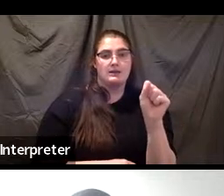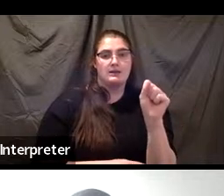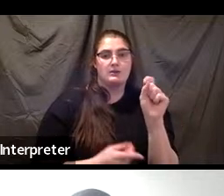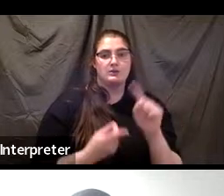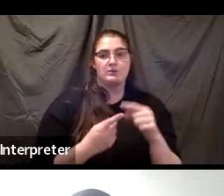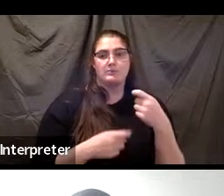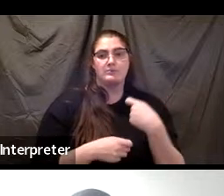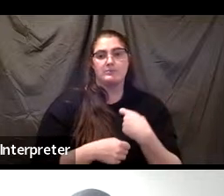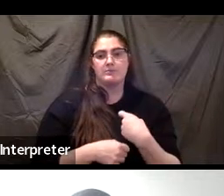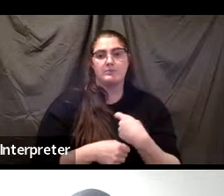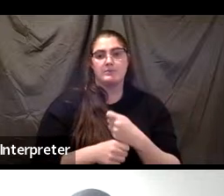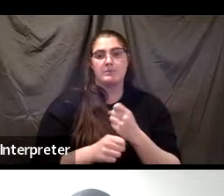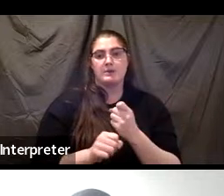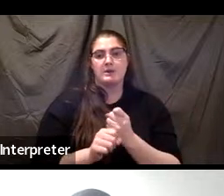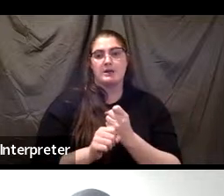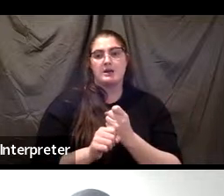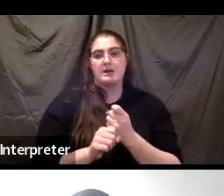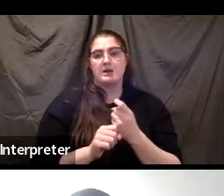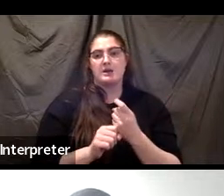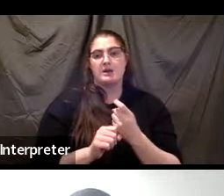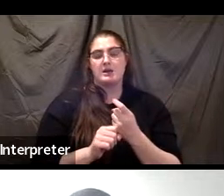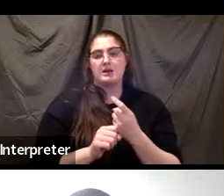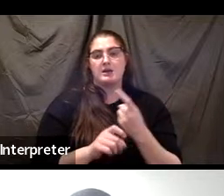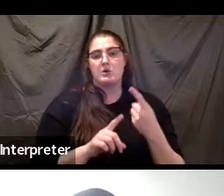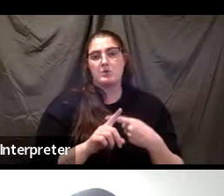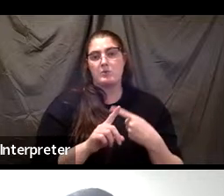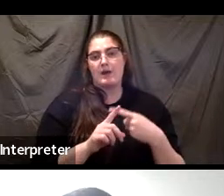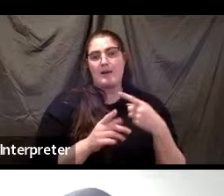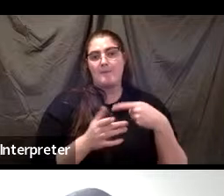make ratepayers pay for